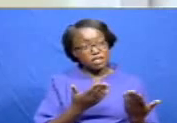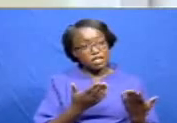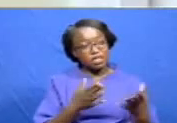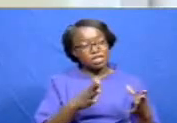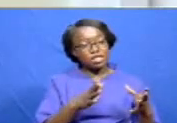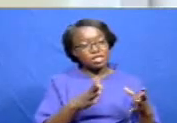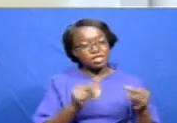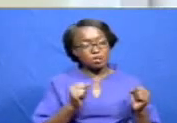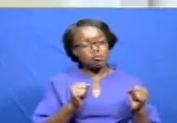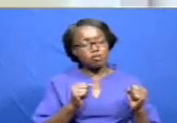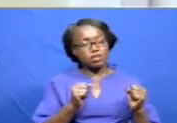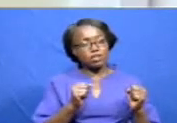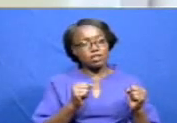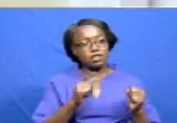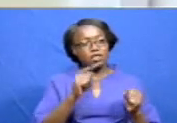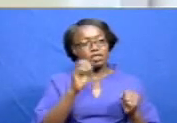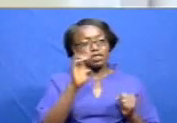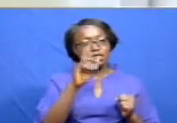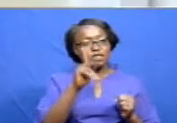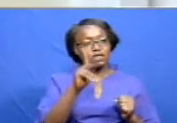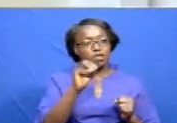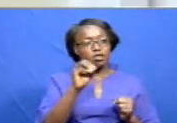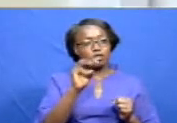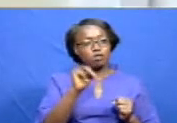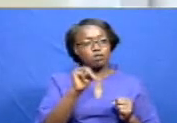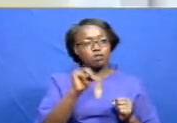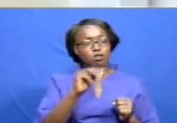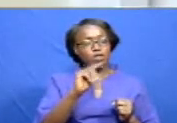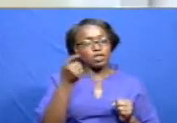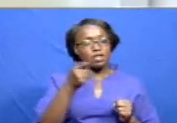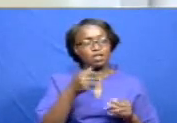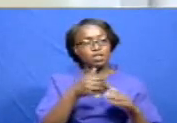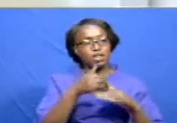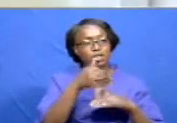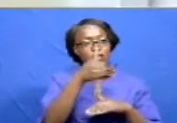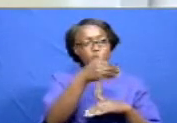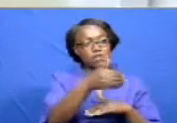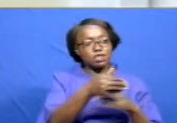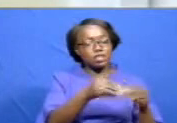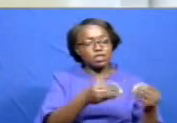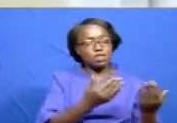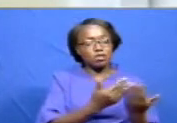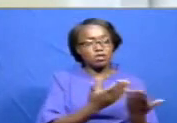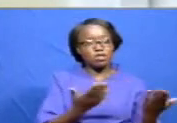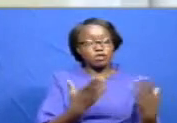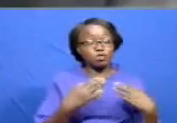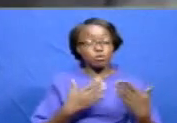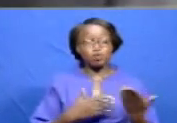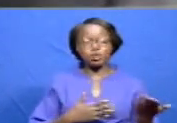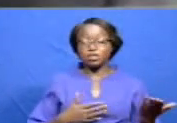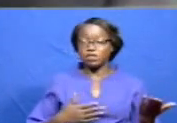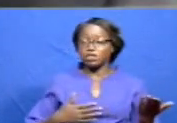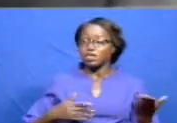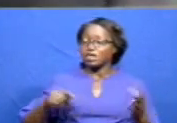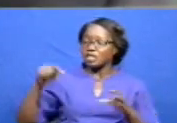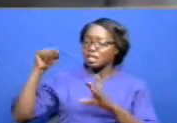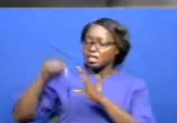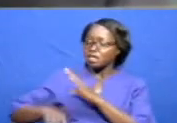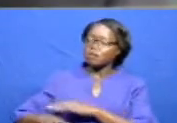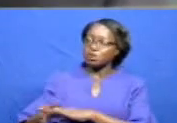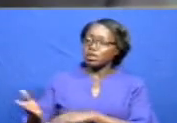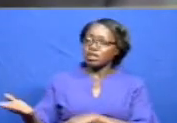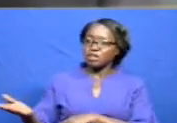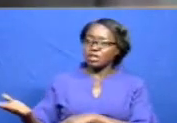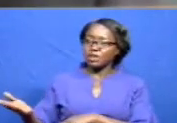Are we seeing Telkom Kenya go inside the woods there and provide some devices for these people? We're deep in the woods.